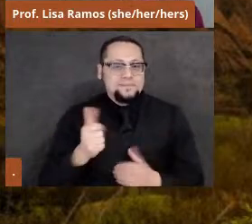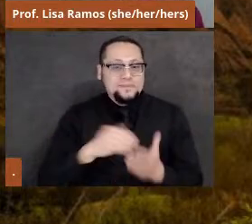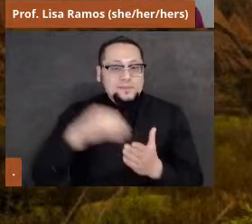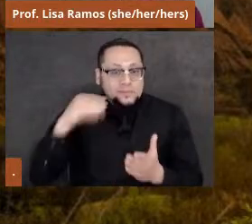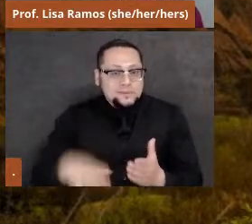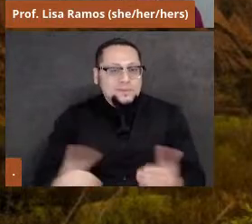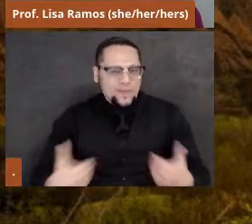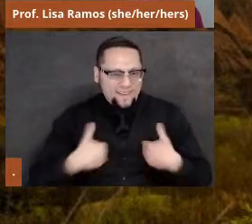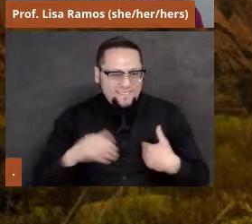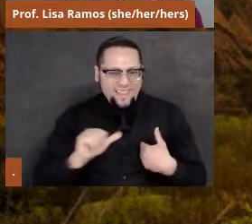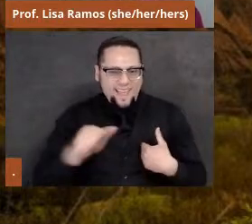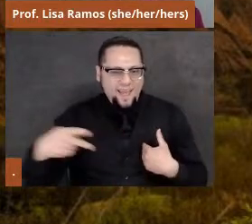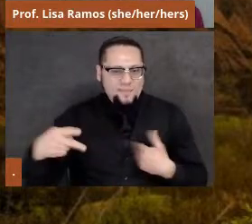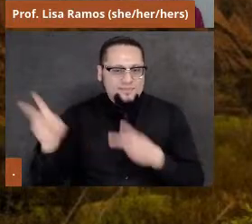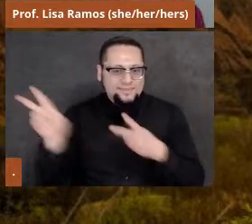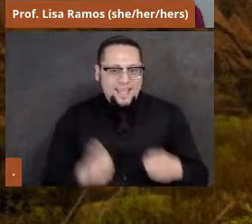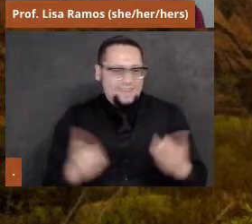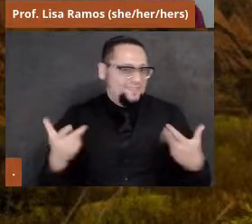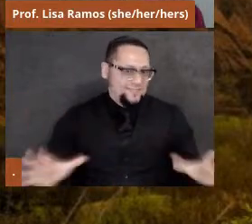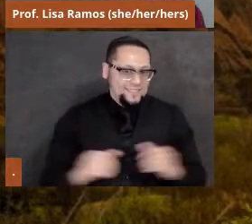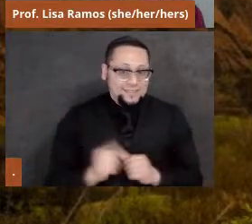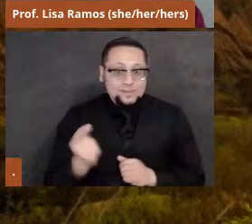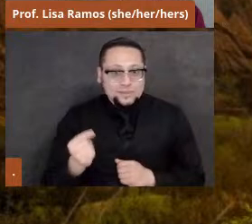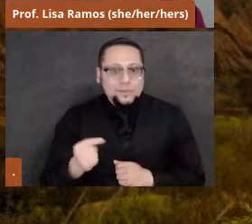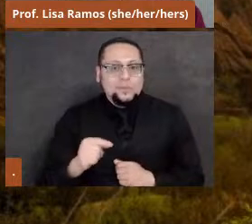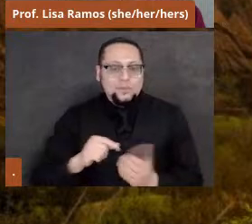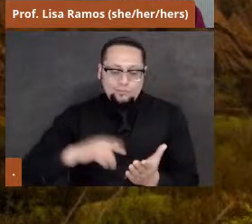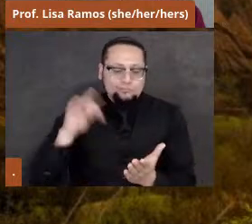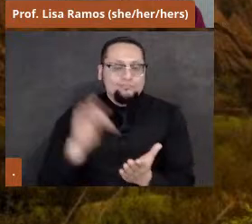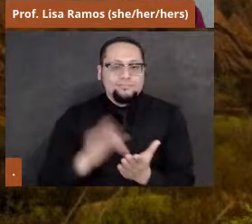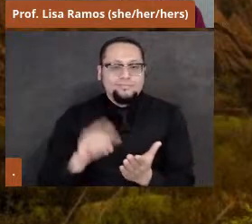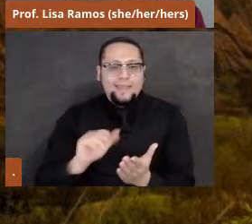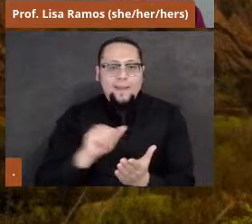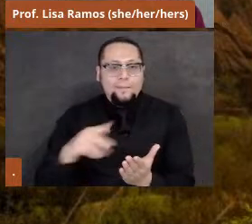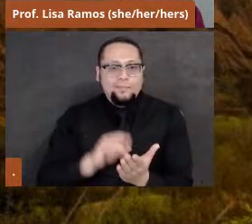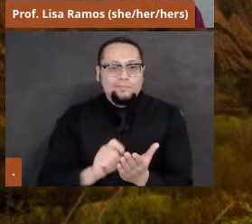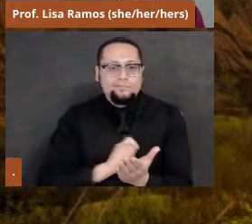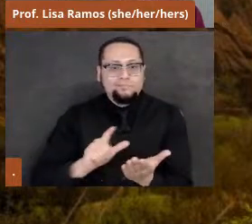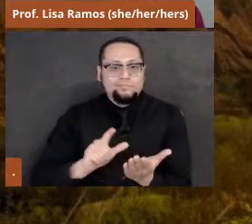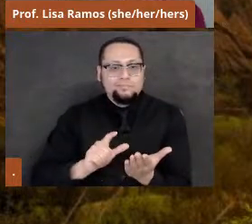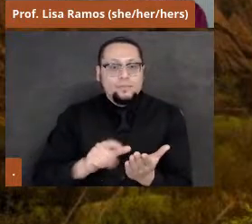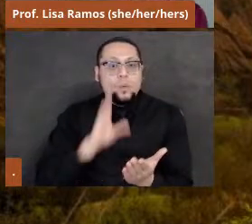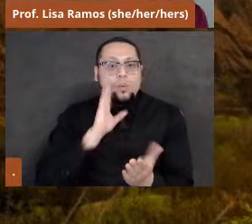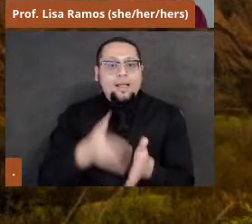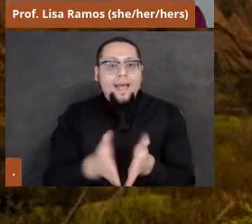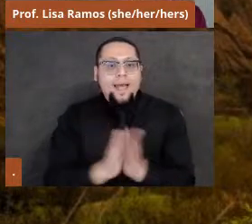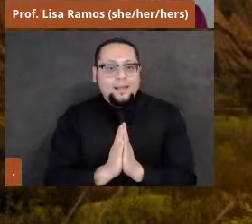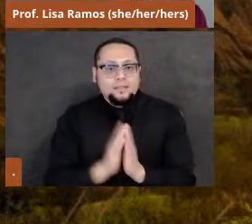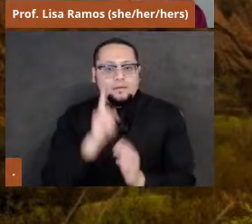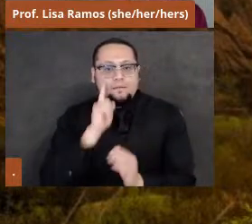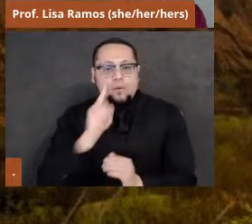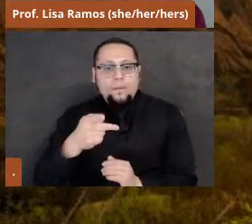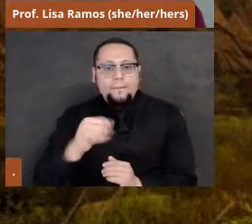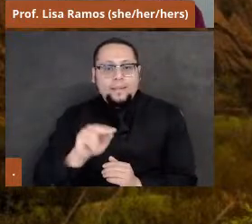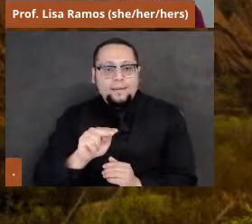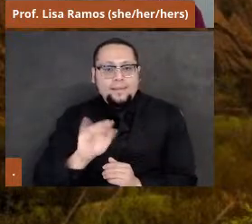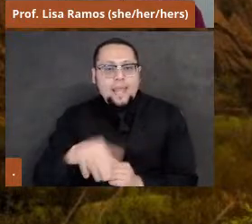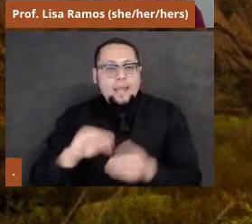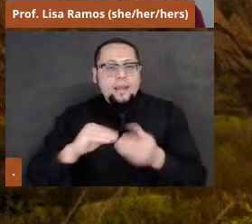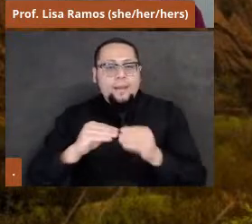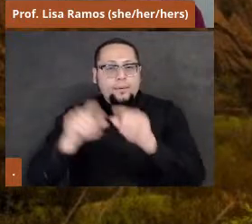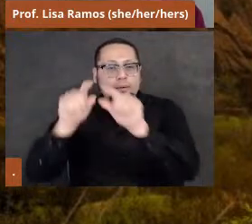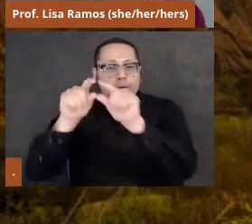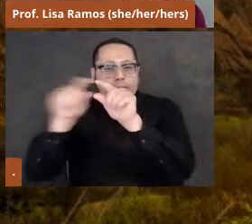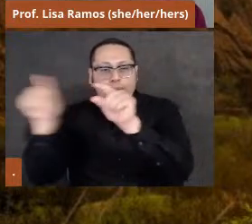you can just go to the Kahoot app. And you're going to be asked to enter a game pin. So that is that number there on the